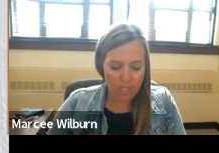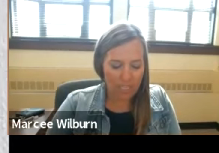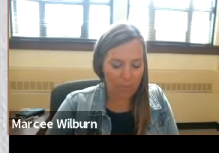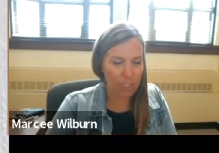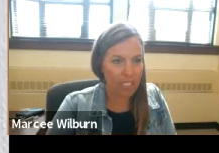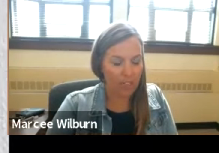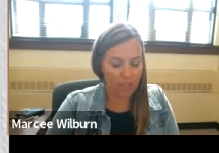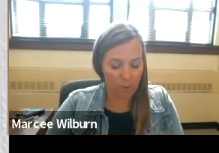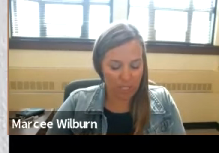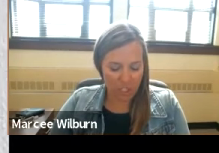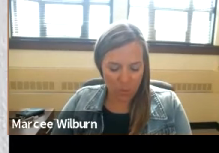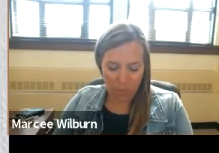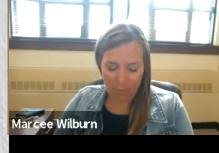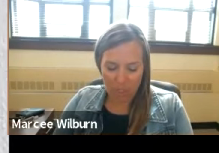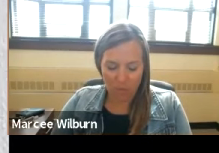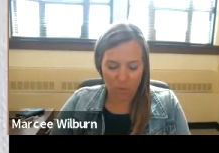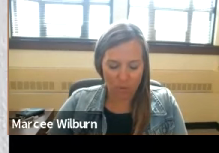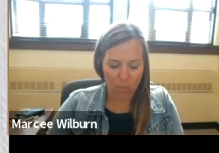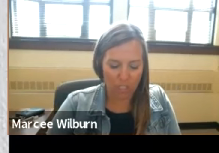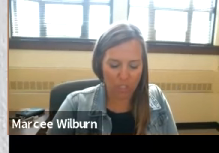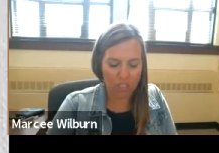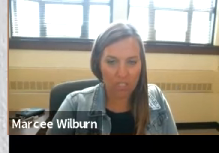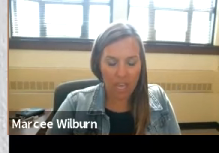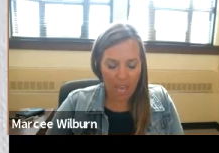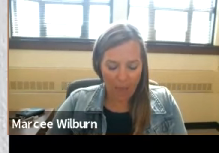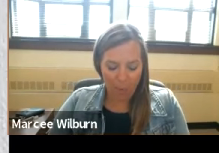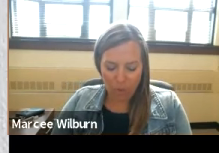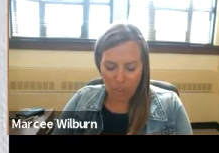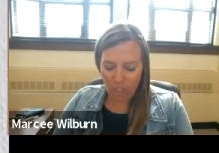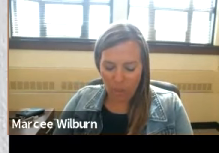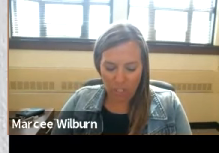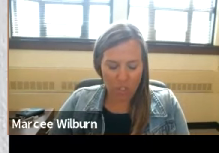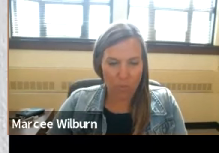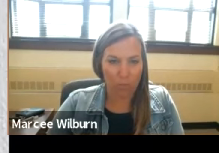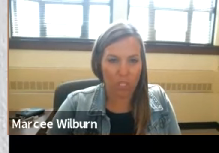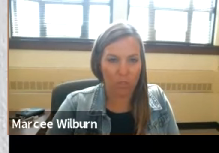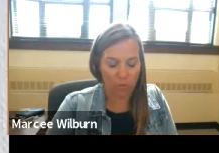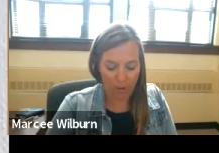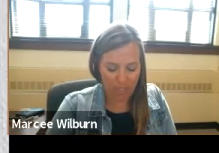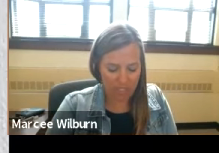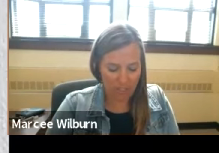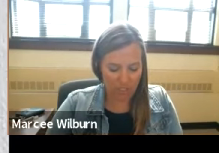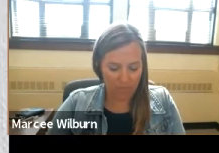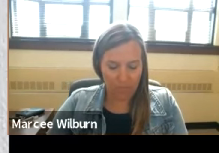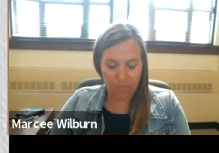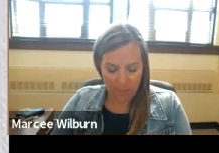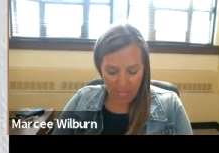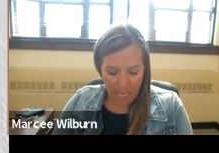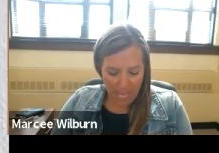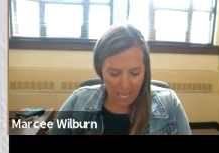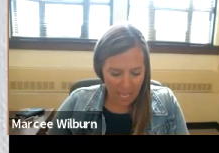the host and the presenter will be able to view those questions, and we'll share questions with the presenter throughout the session.